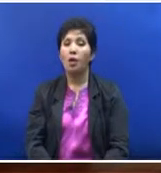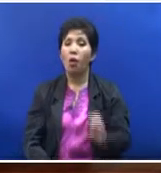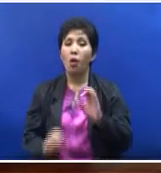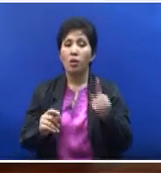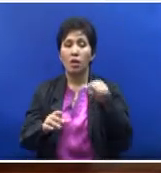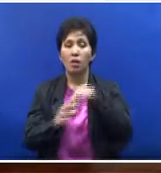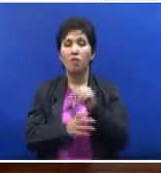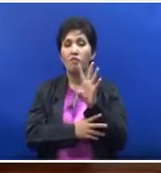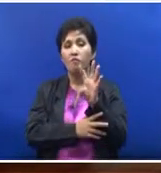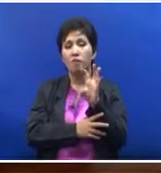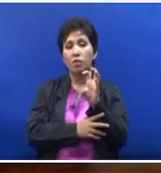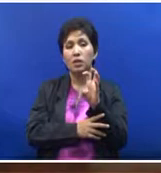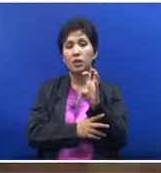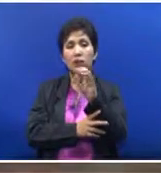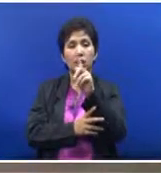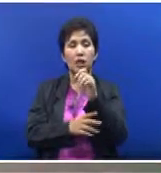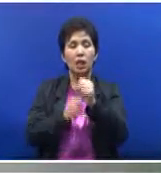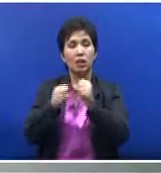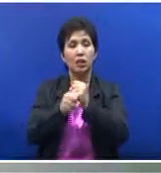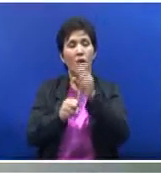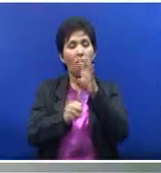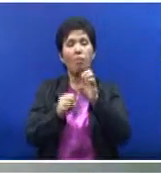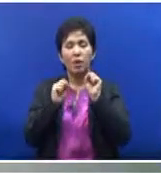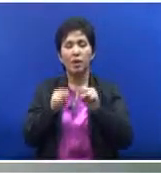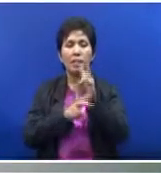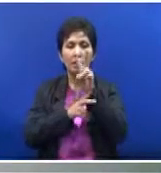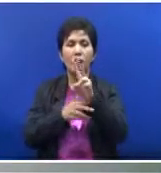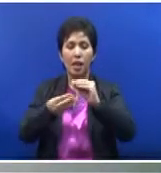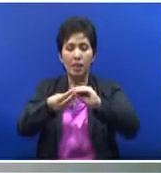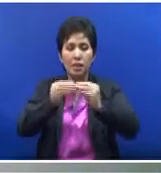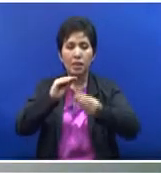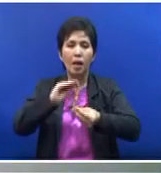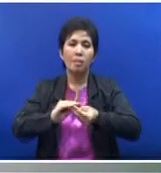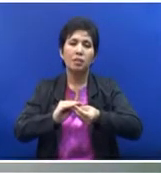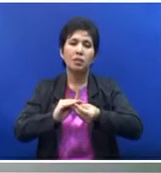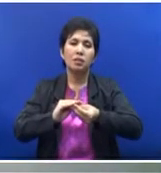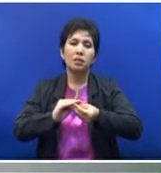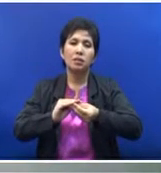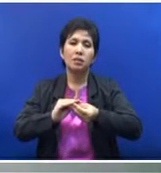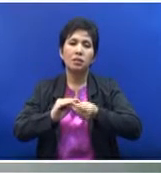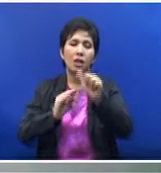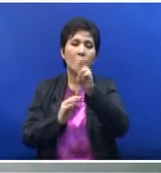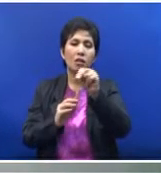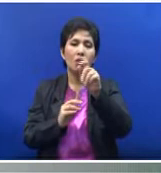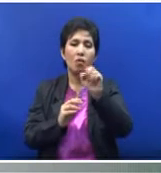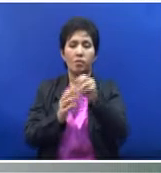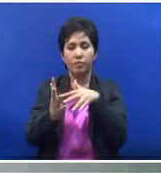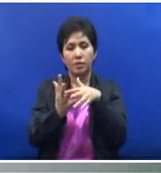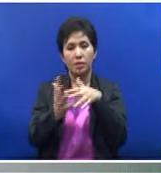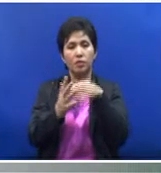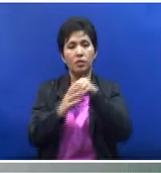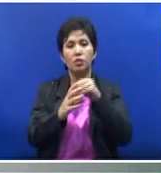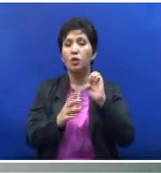Okay, in the 40s and 50s, okay, we can see that a number of noted anthropologists took the trouble to study the